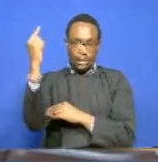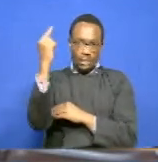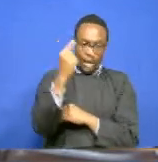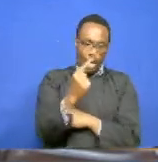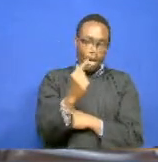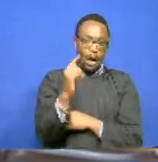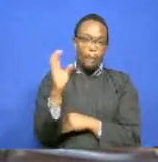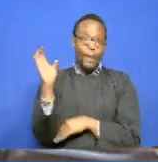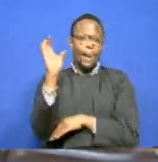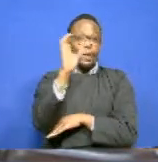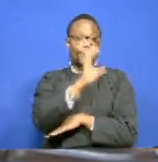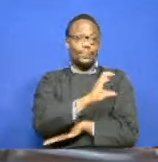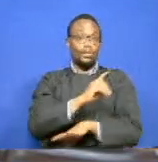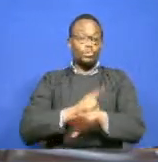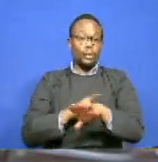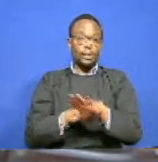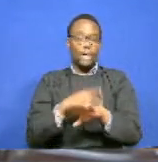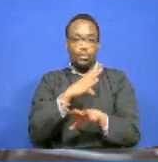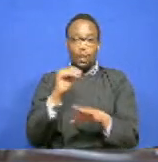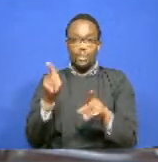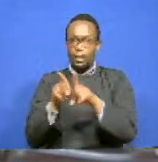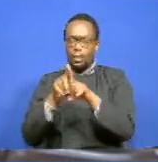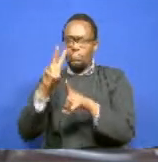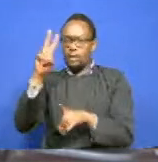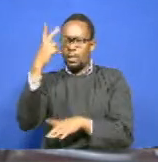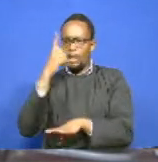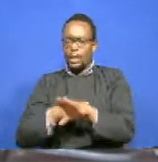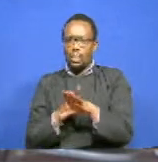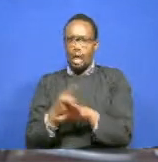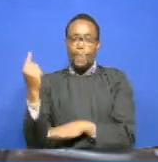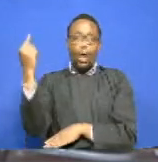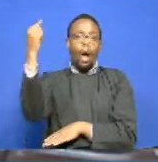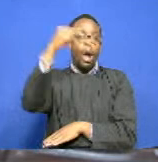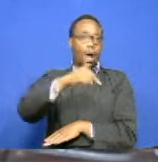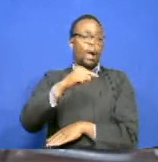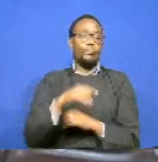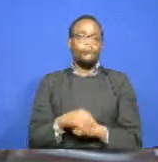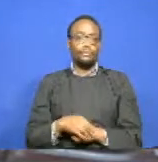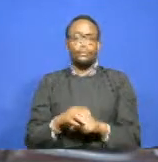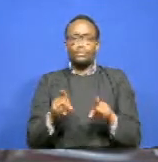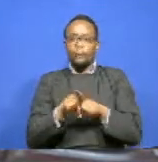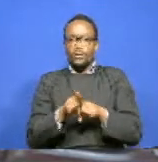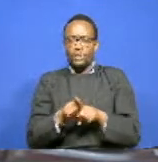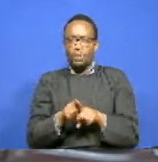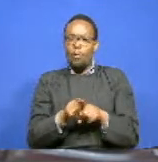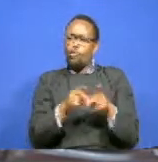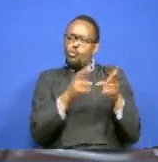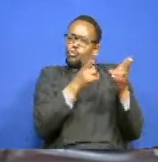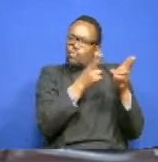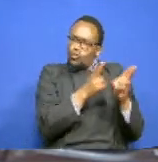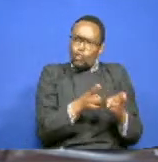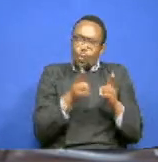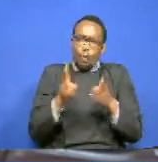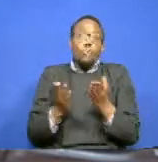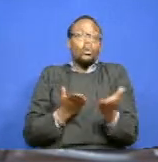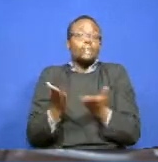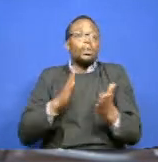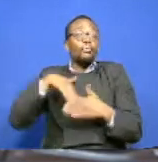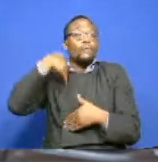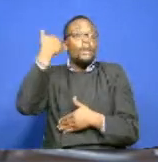at Christmas and his second coming. As well as our usual services next